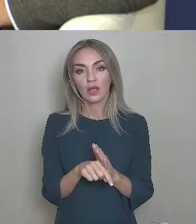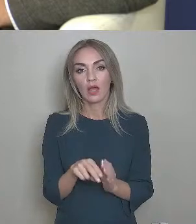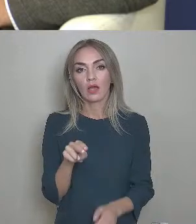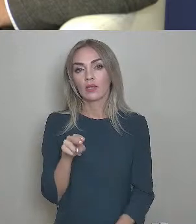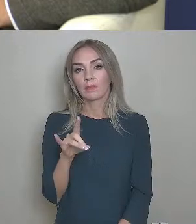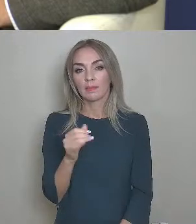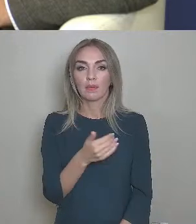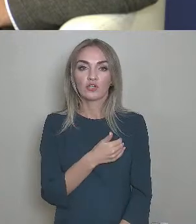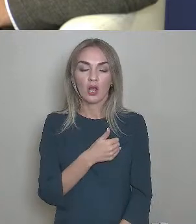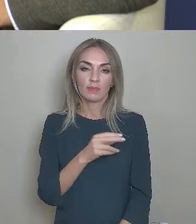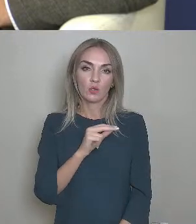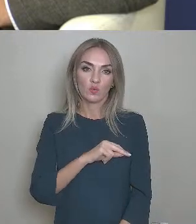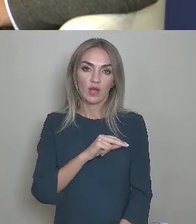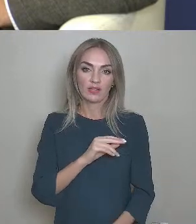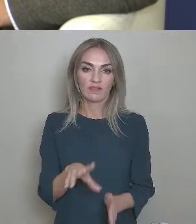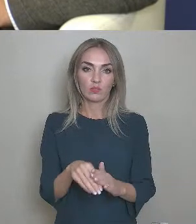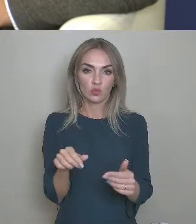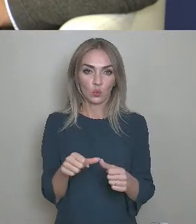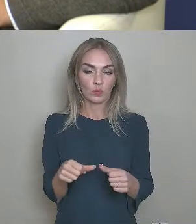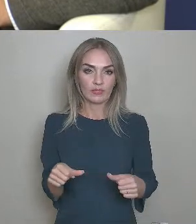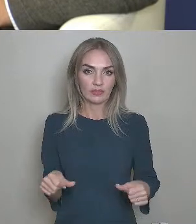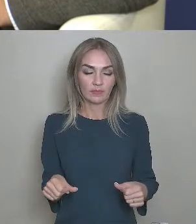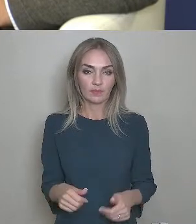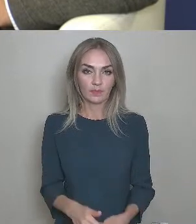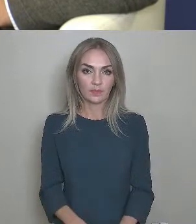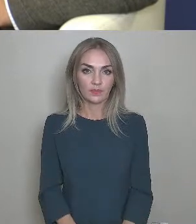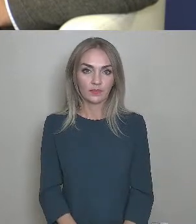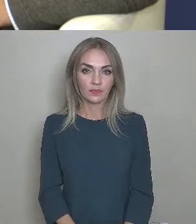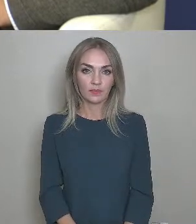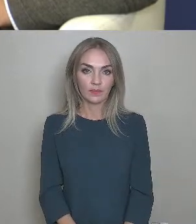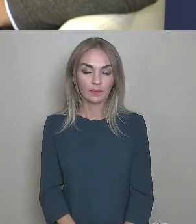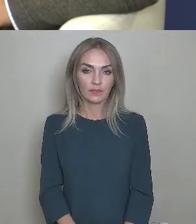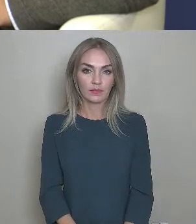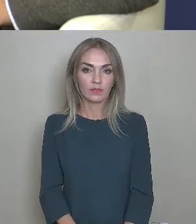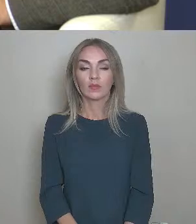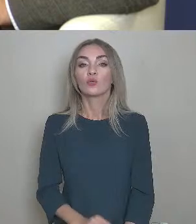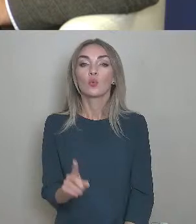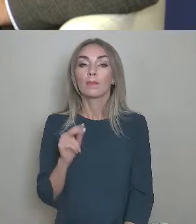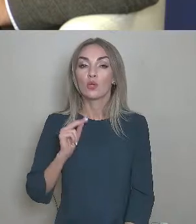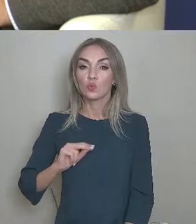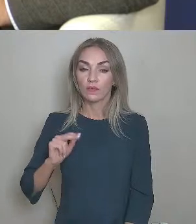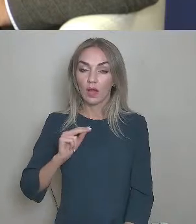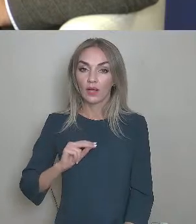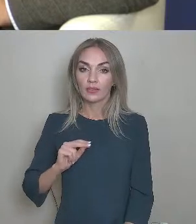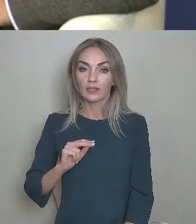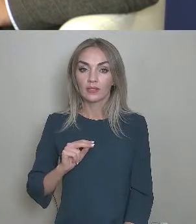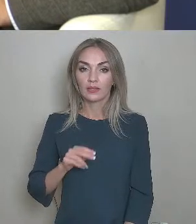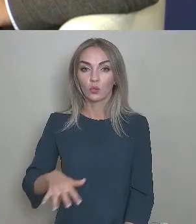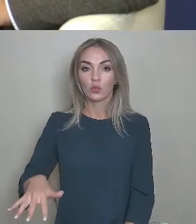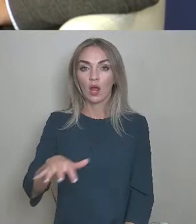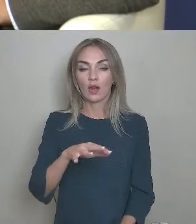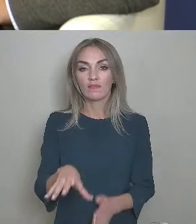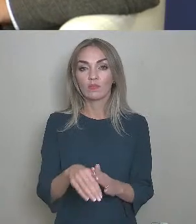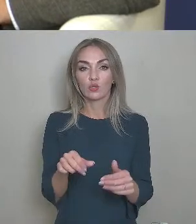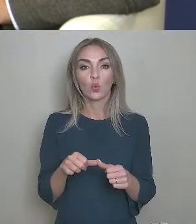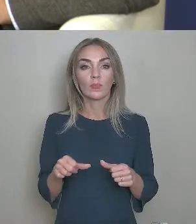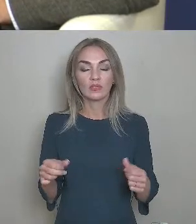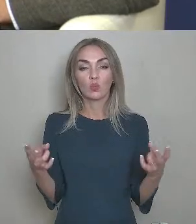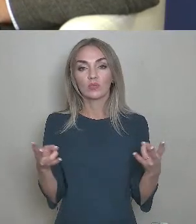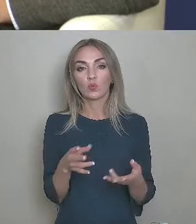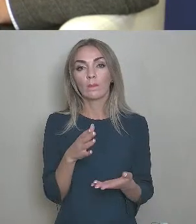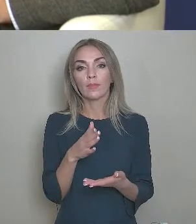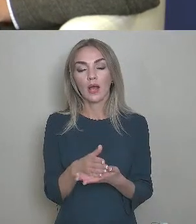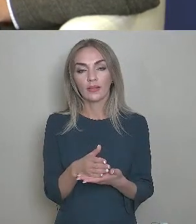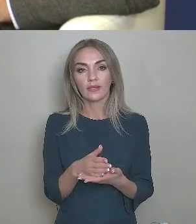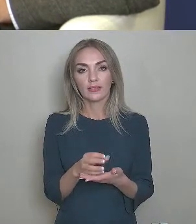requirement of being part of the community should be there when you talk about the membership in the